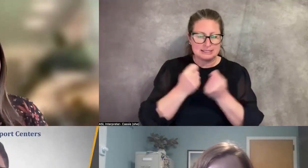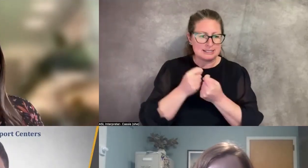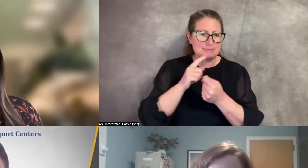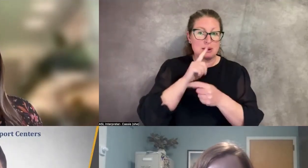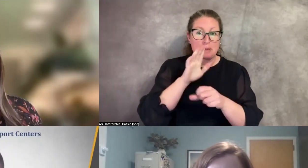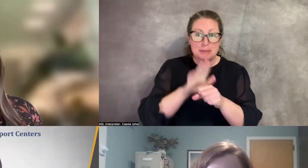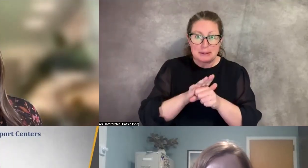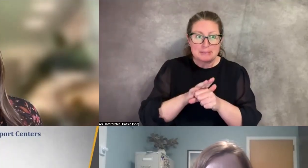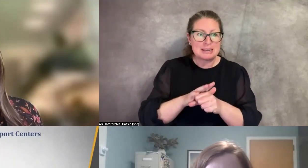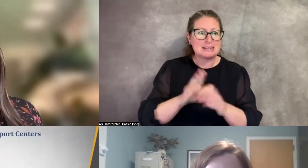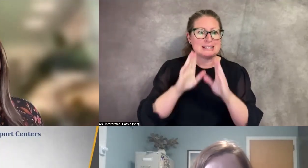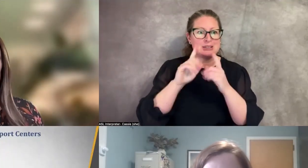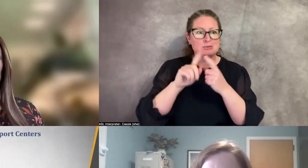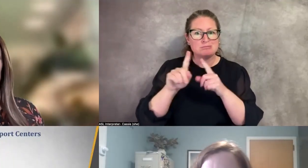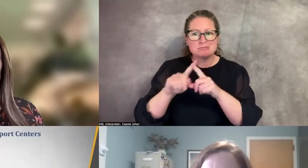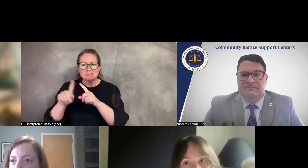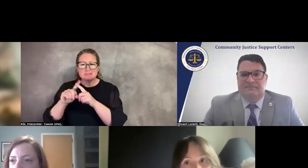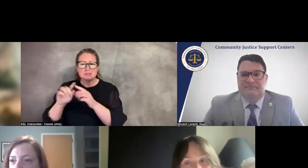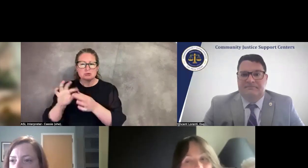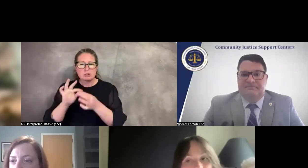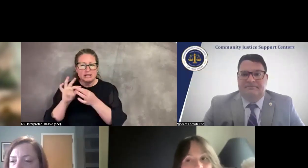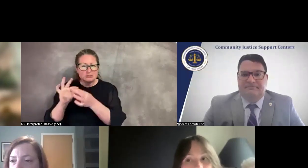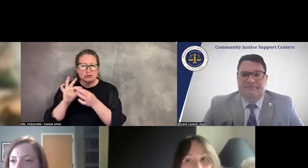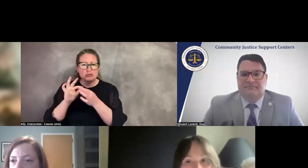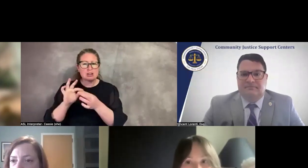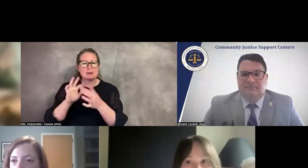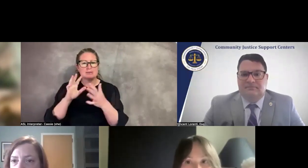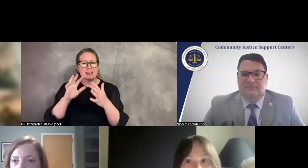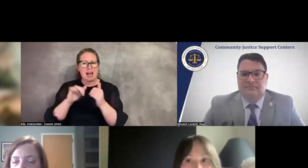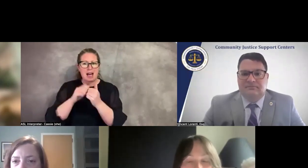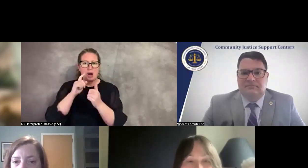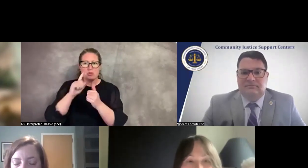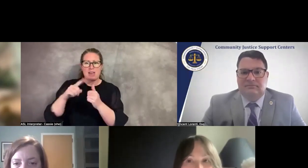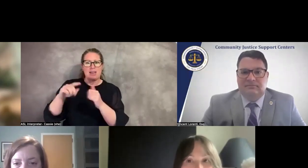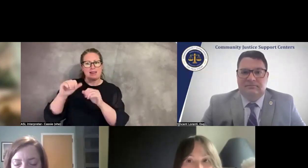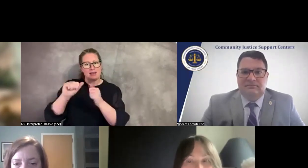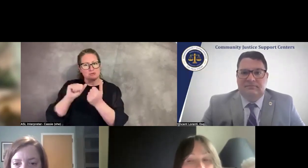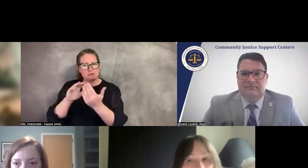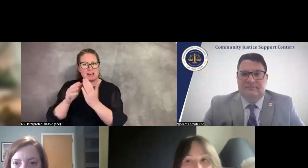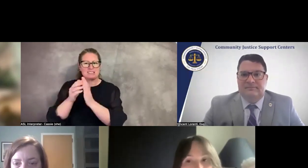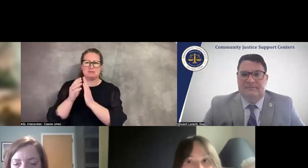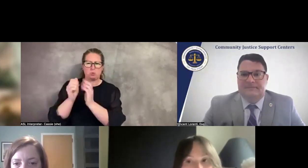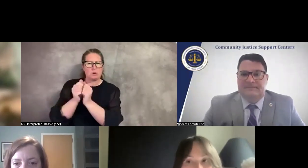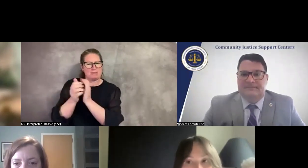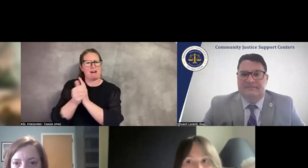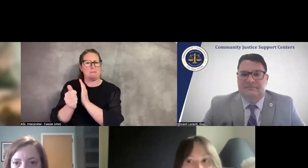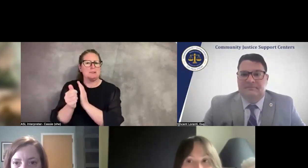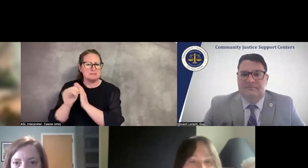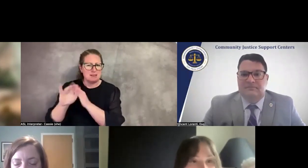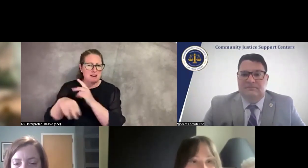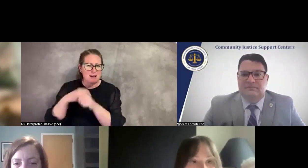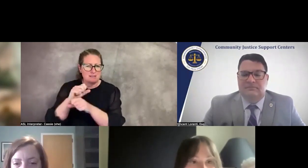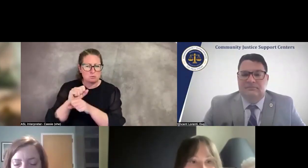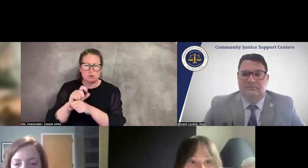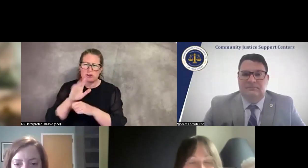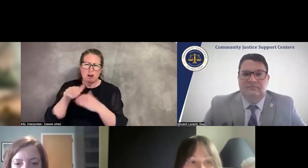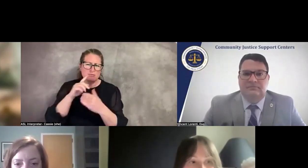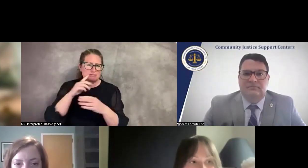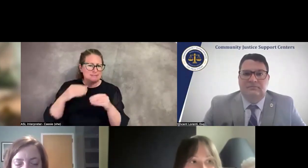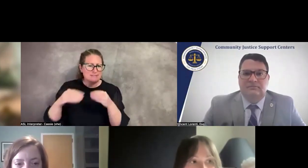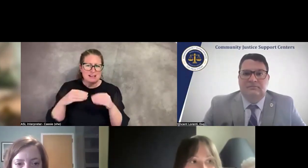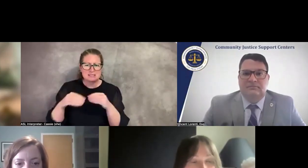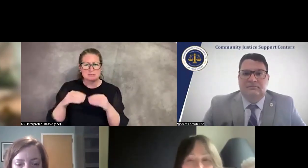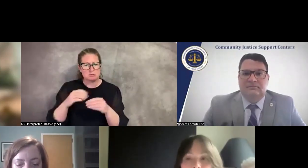relationships and communication in the work that they do, as well as their competence, and their flexibility and their willingness to view the work really